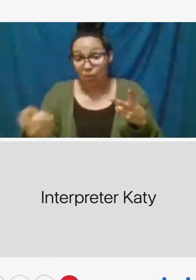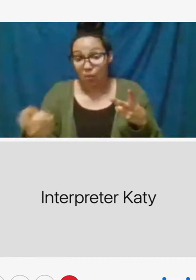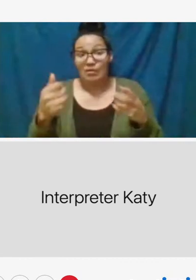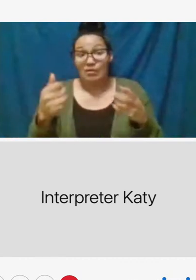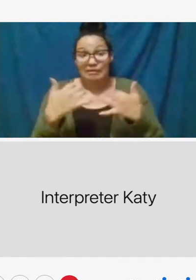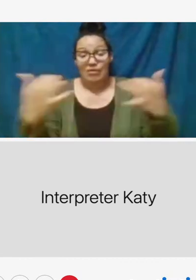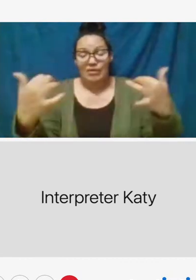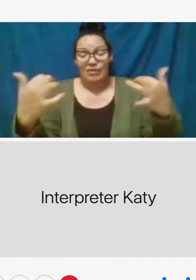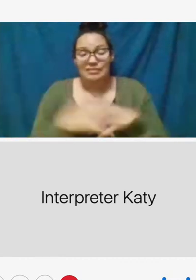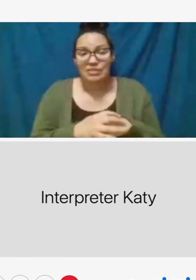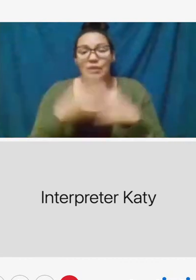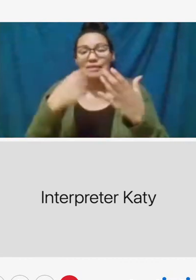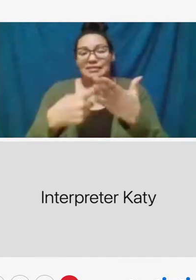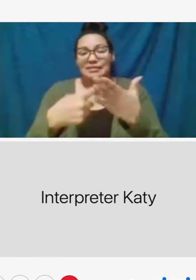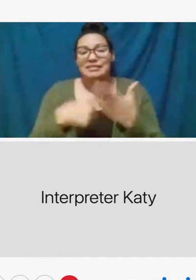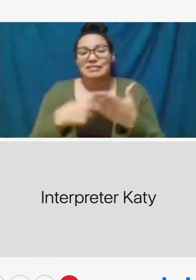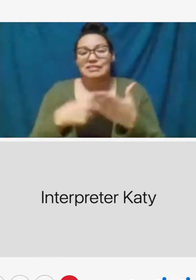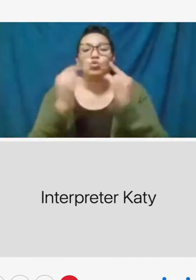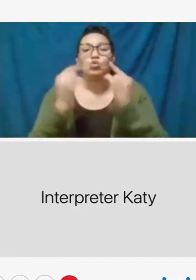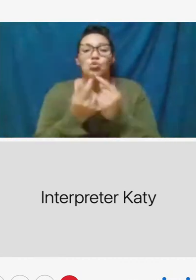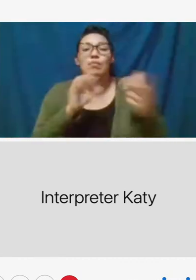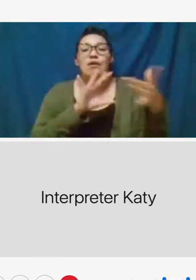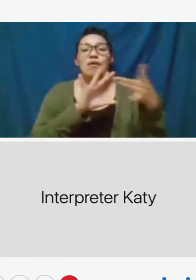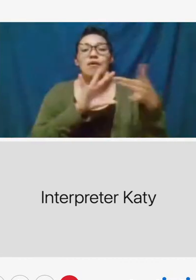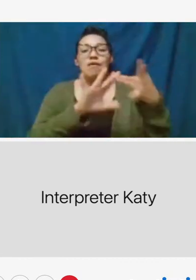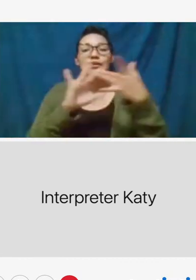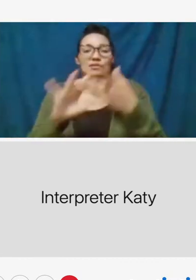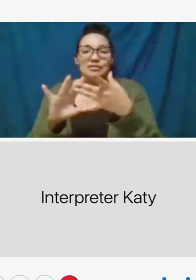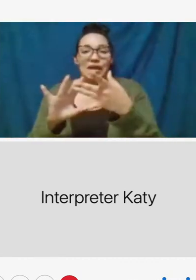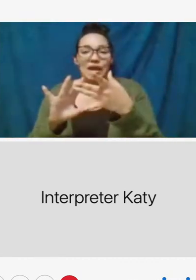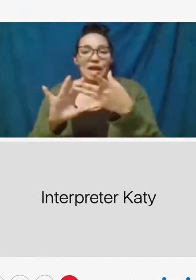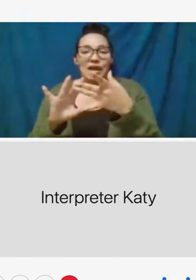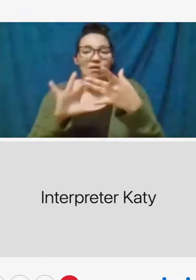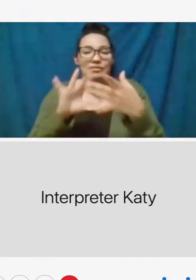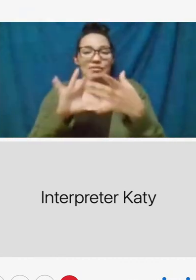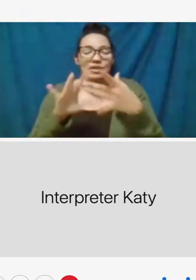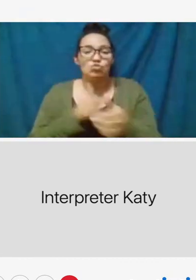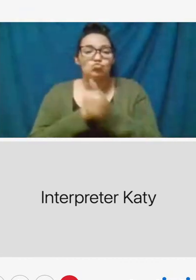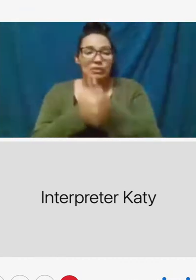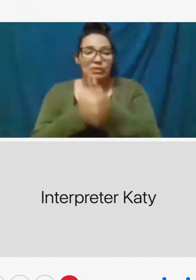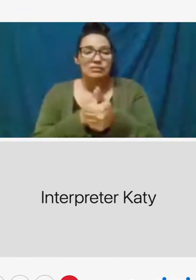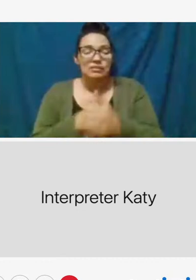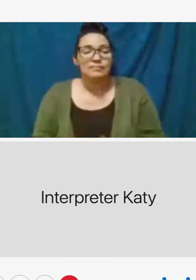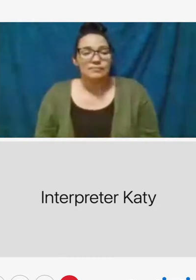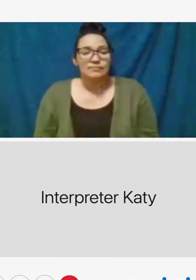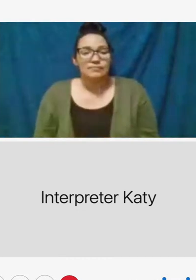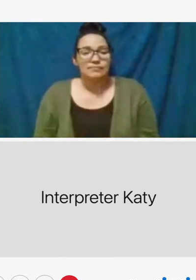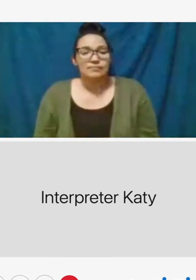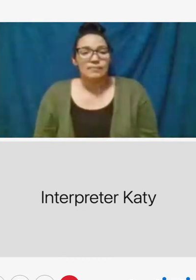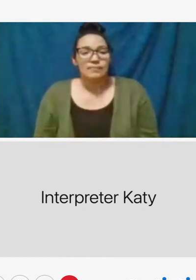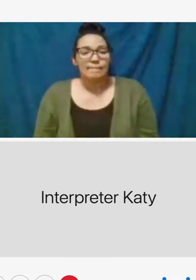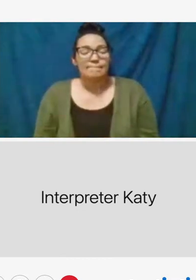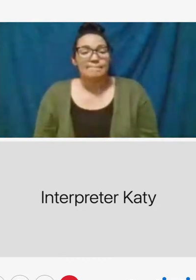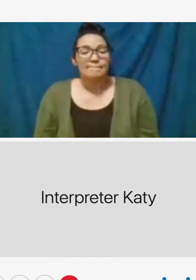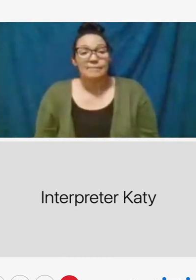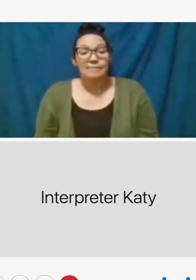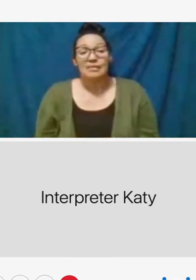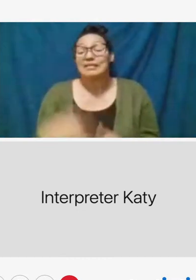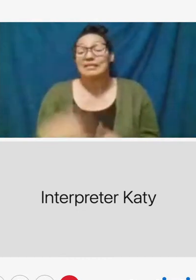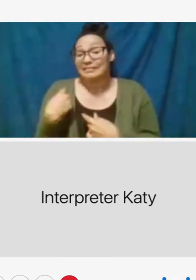contact tracing tonight next slide since returning from a winter